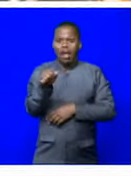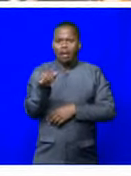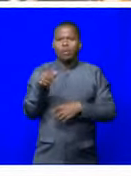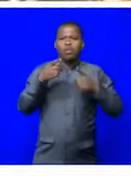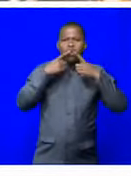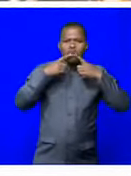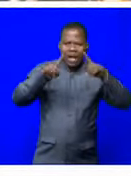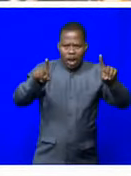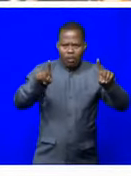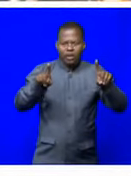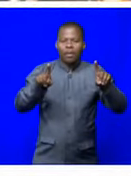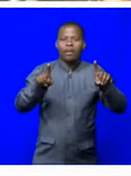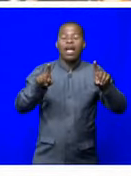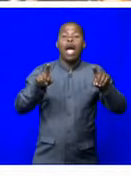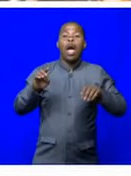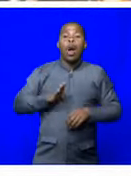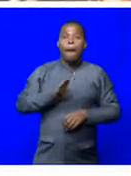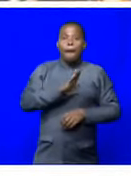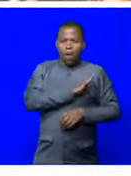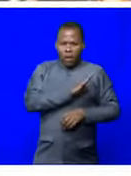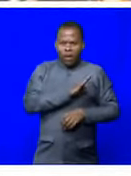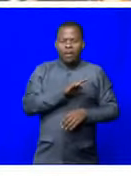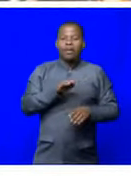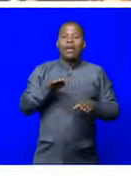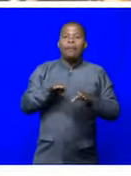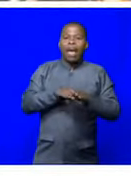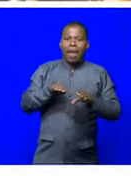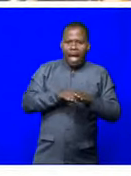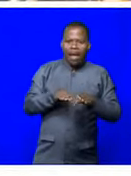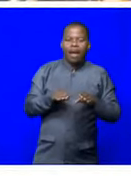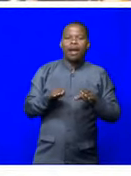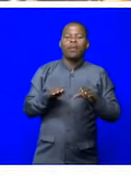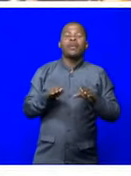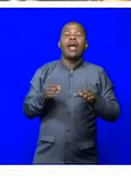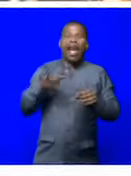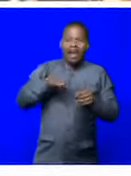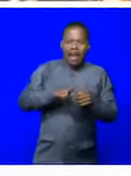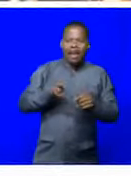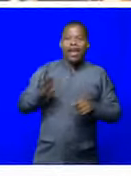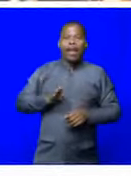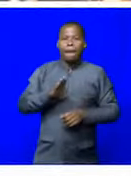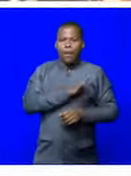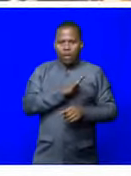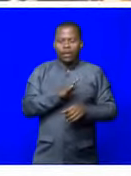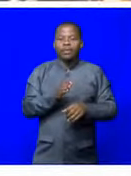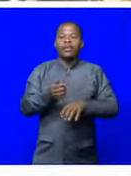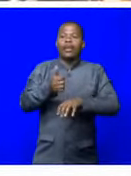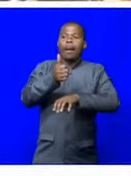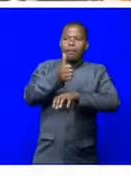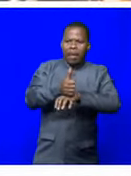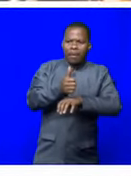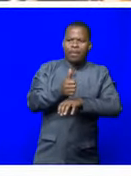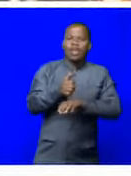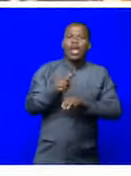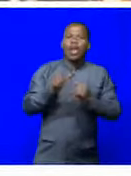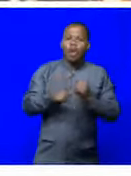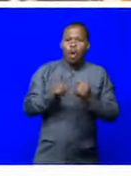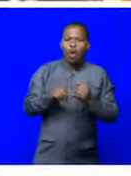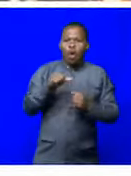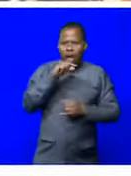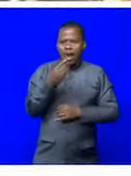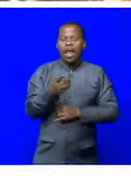temvelo Thabiso Nzuza ukuthi senguye umphathiwe lihlangothile etimali iChief Financial Officer.